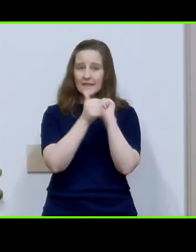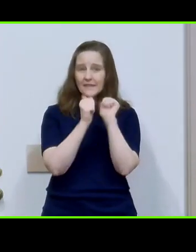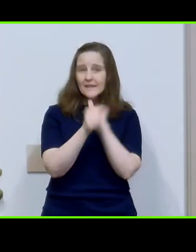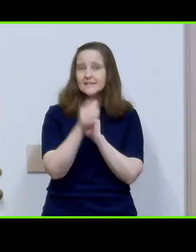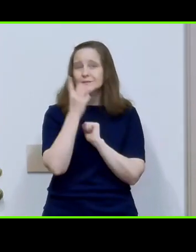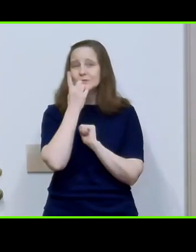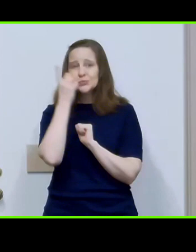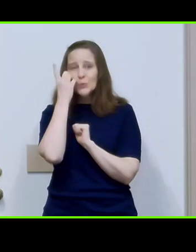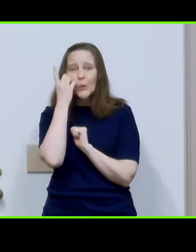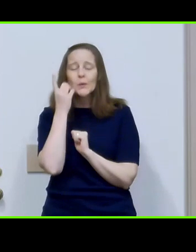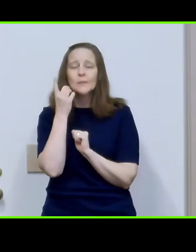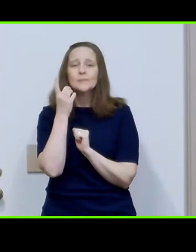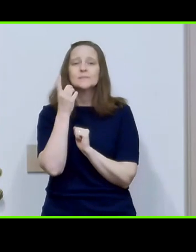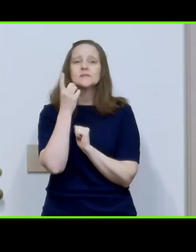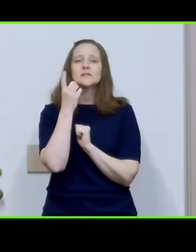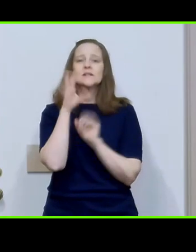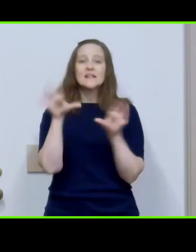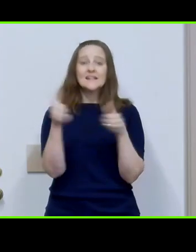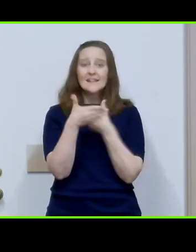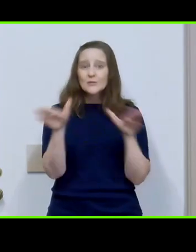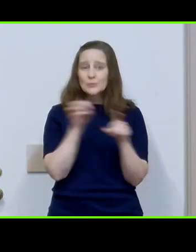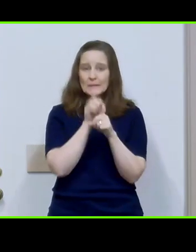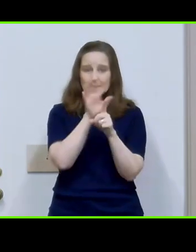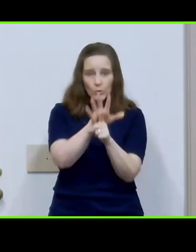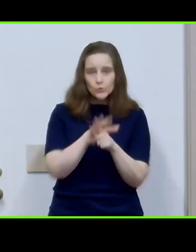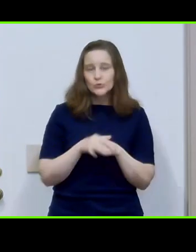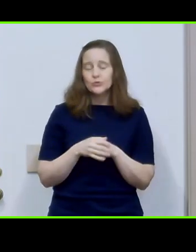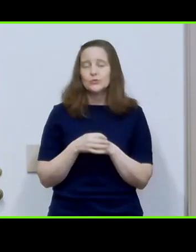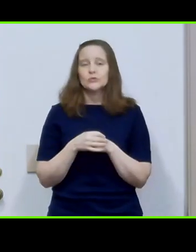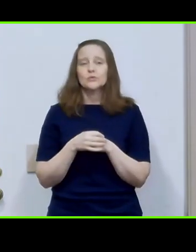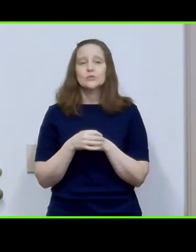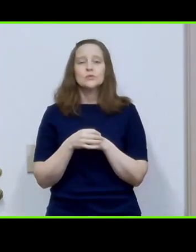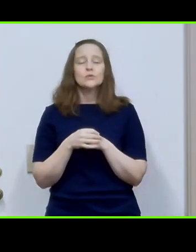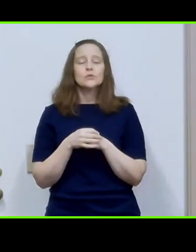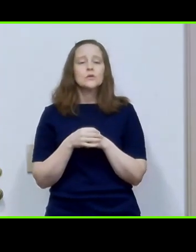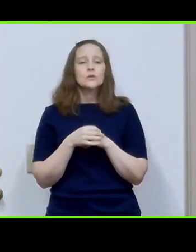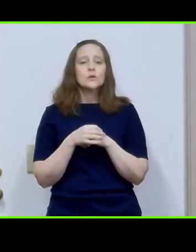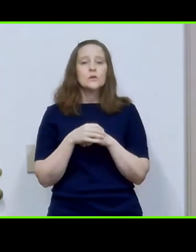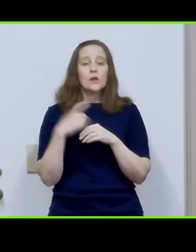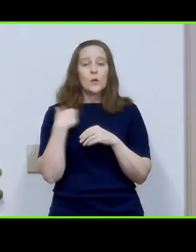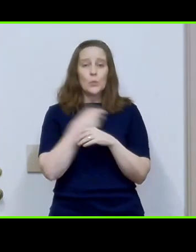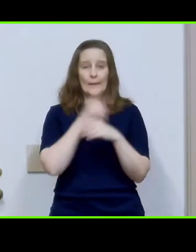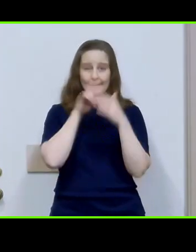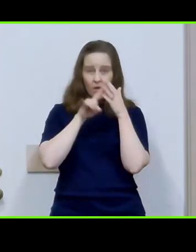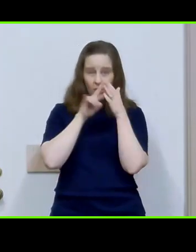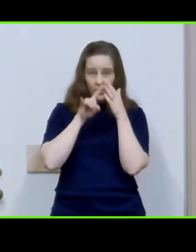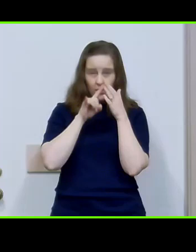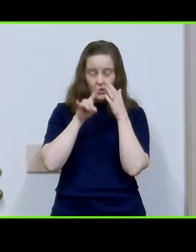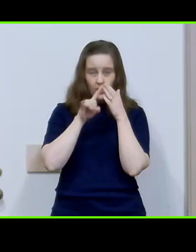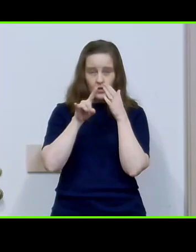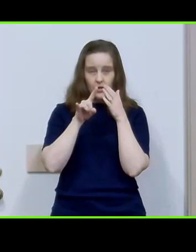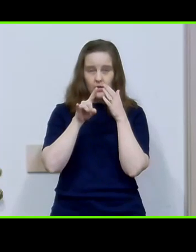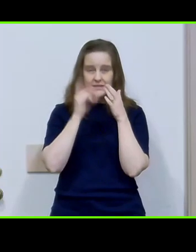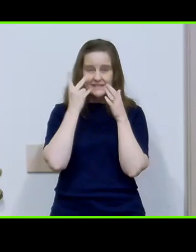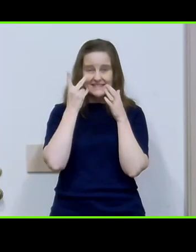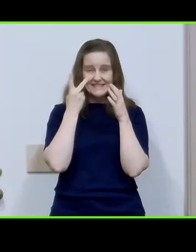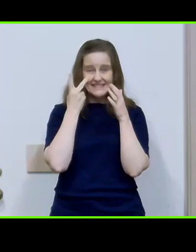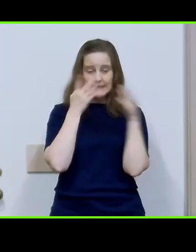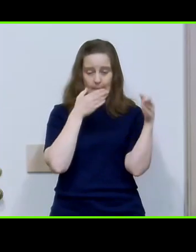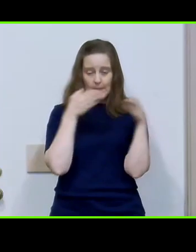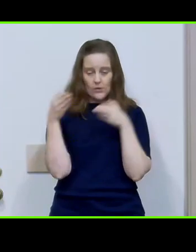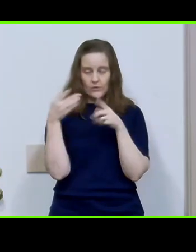residence halls, incidents as a result of classroom exposure. And as we monitor those, as we see patterns from